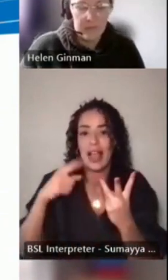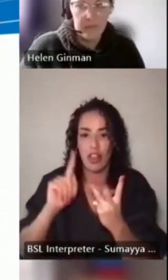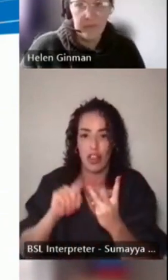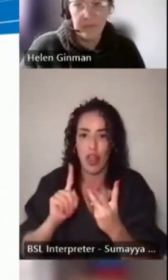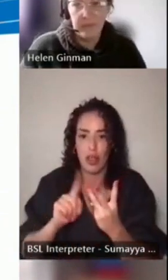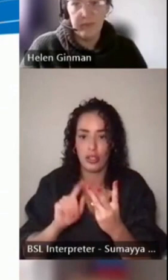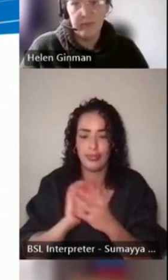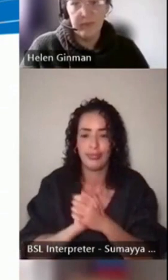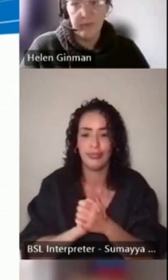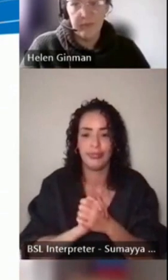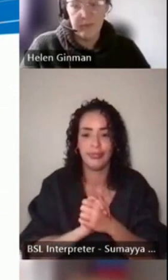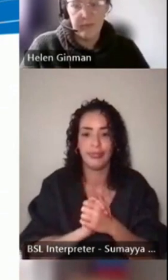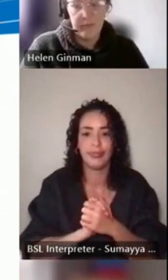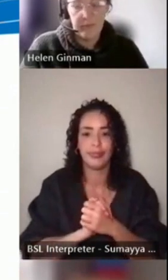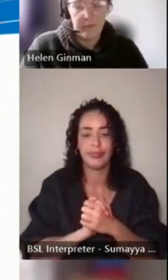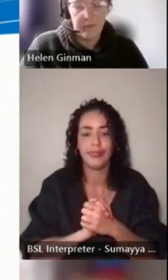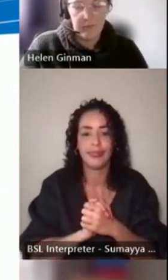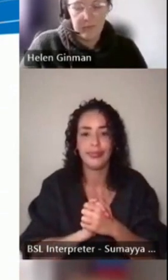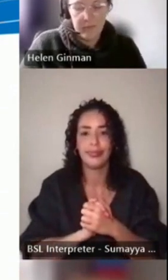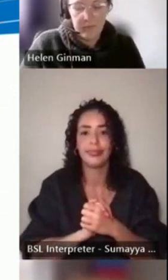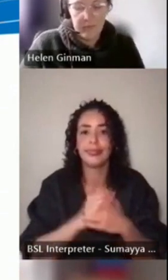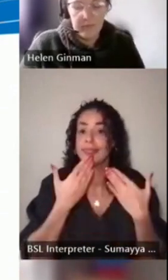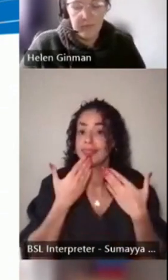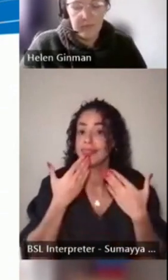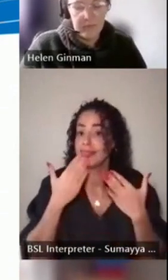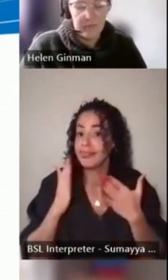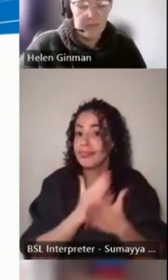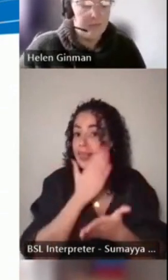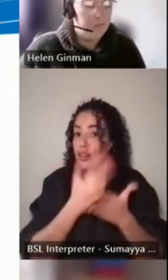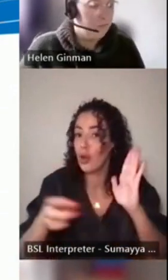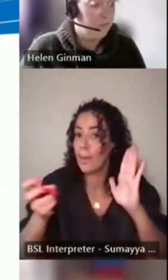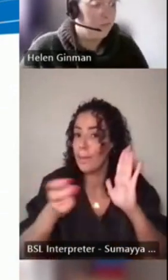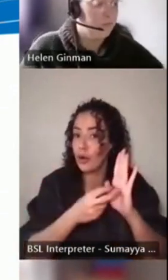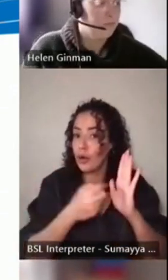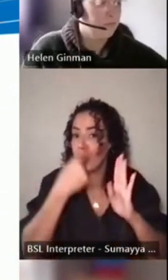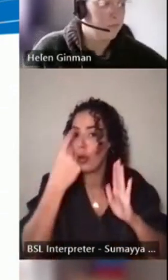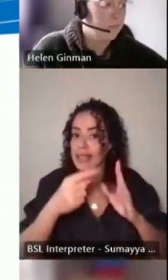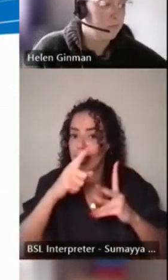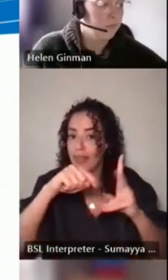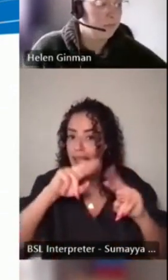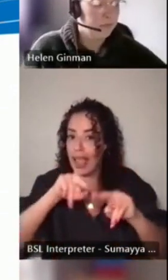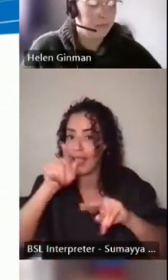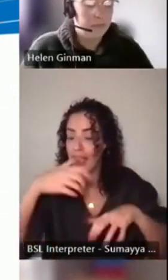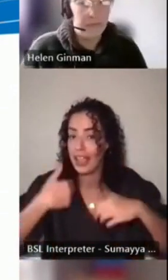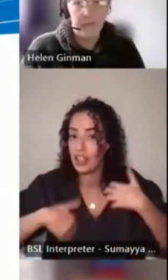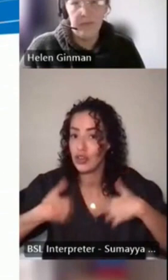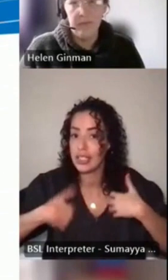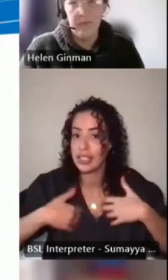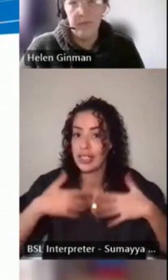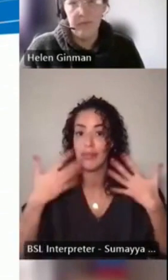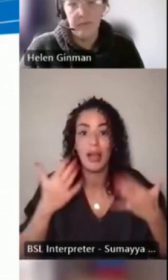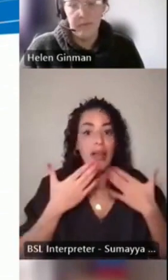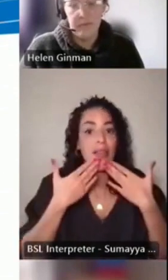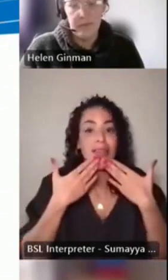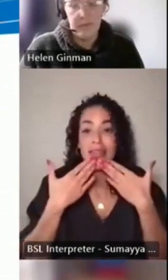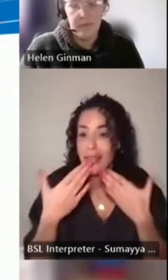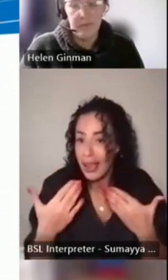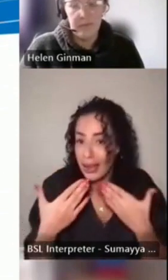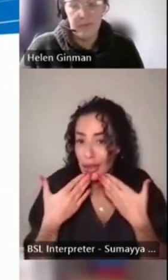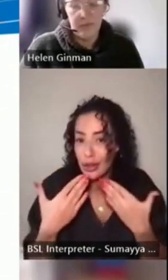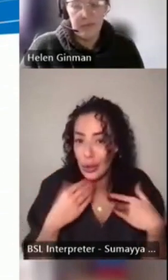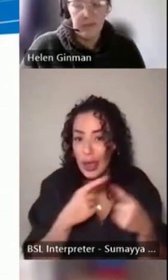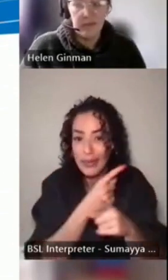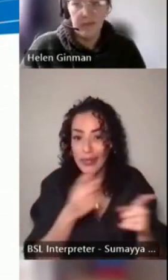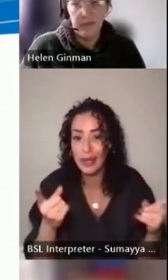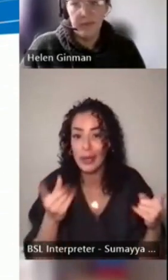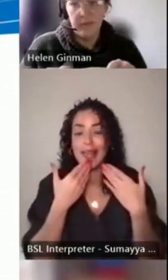third ones. So do book yourselves onto those if you're interested. But otherwise, thank you so much, everyone,